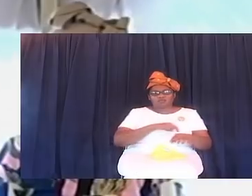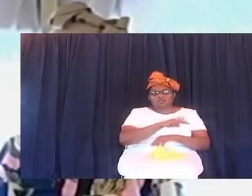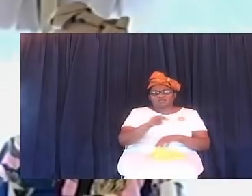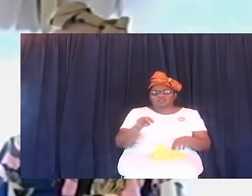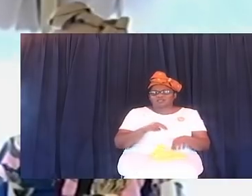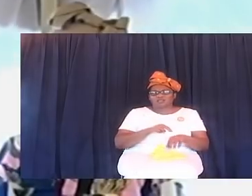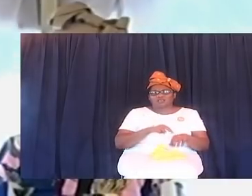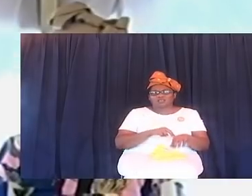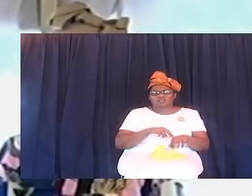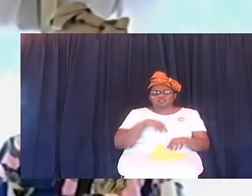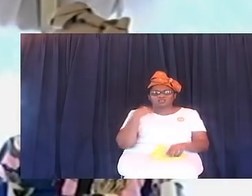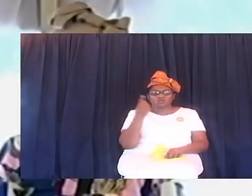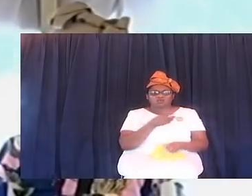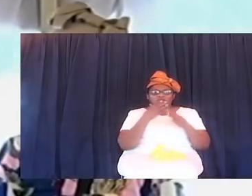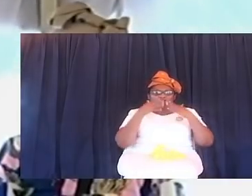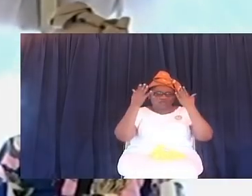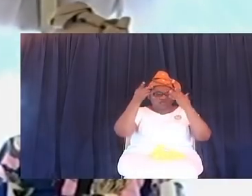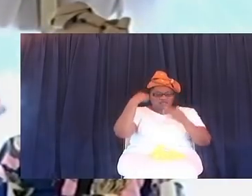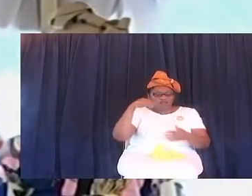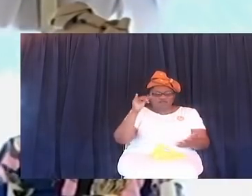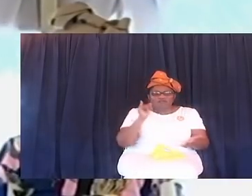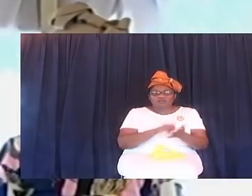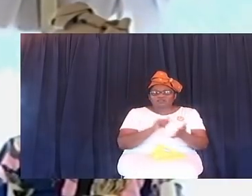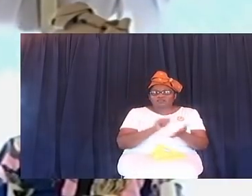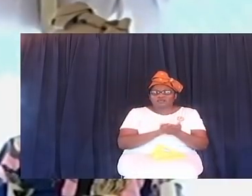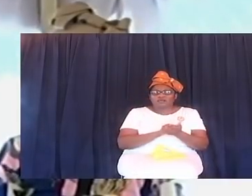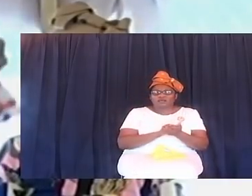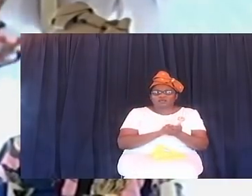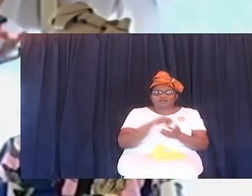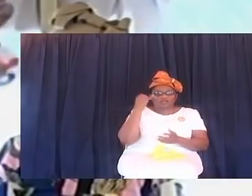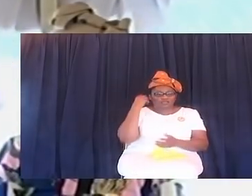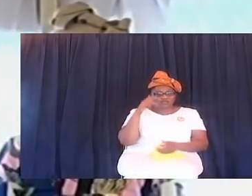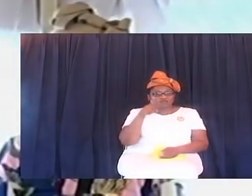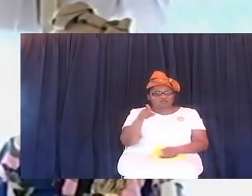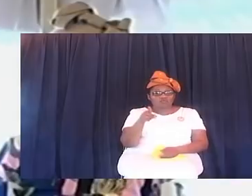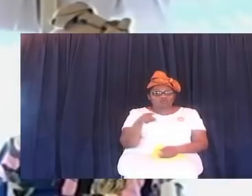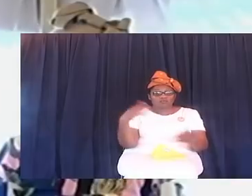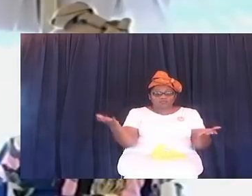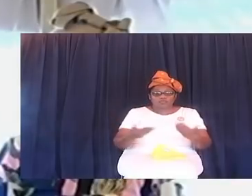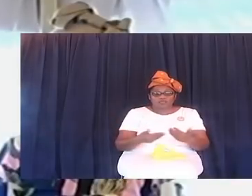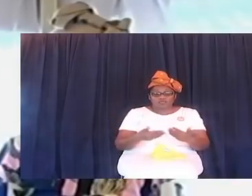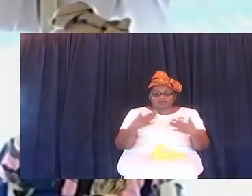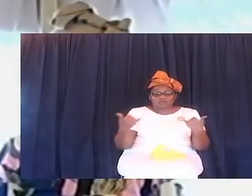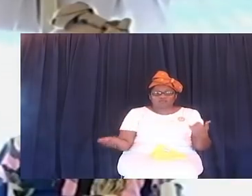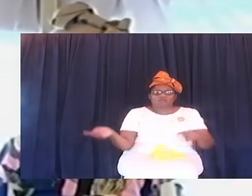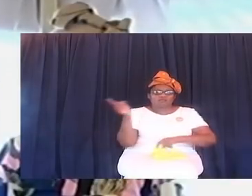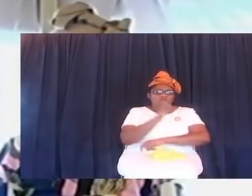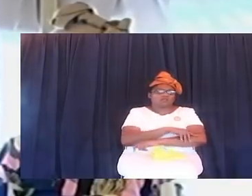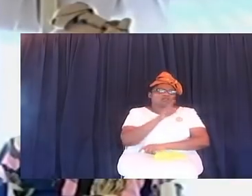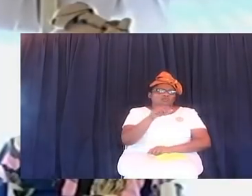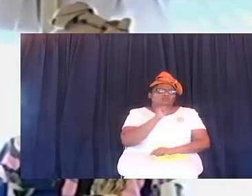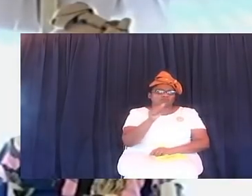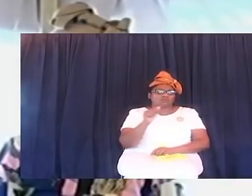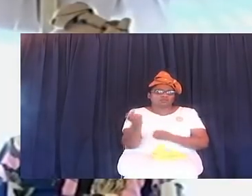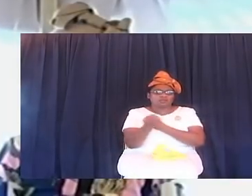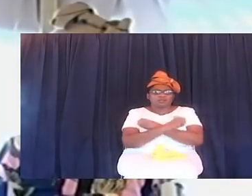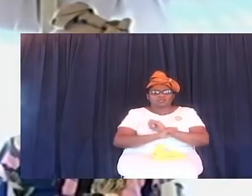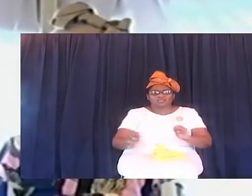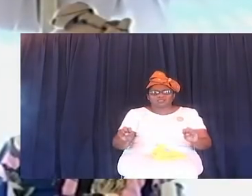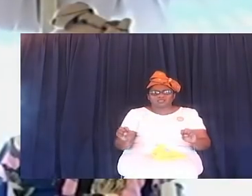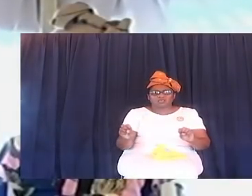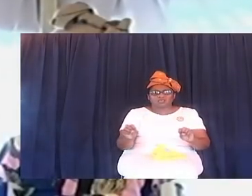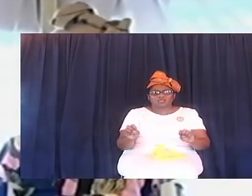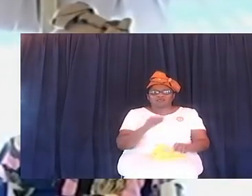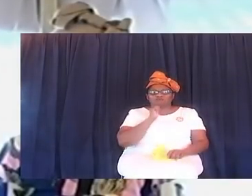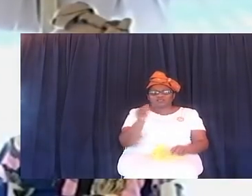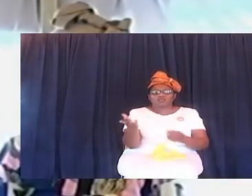thank God for that. And if you're here today too, and you're not saved, you have not repented of your sins, you have not been baptized in the name of